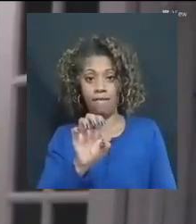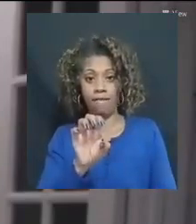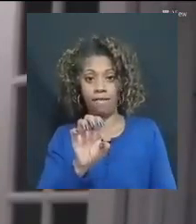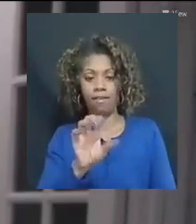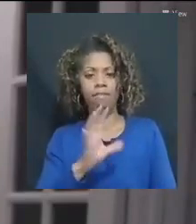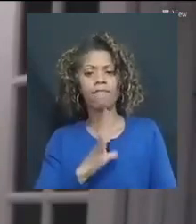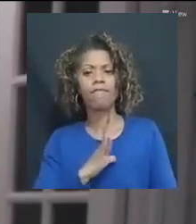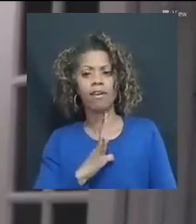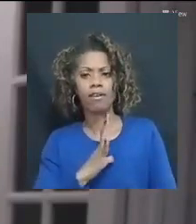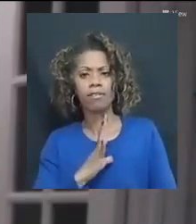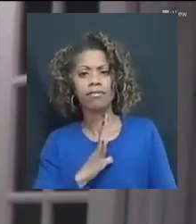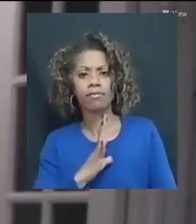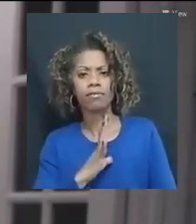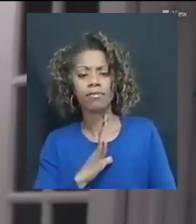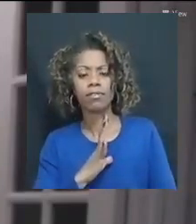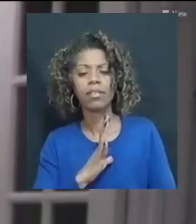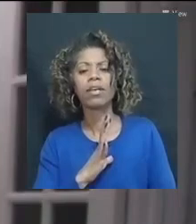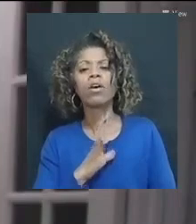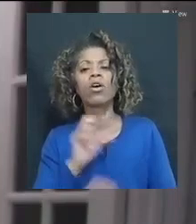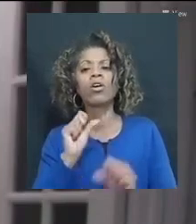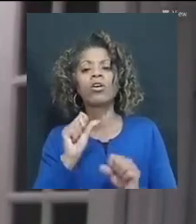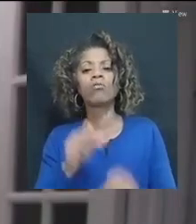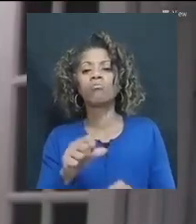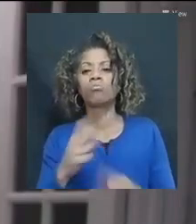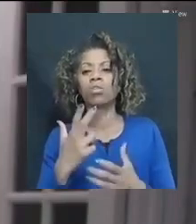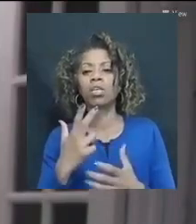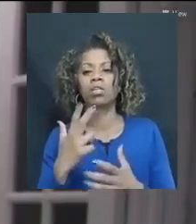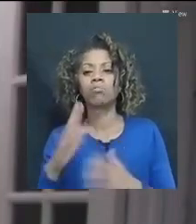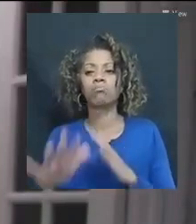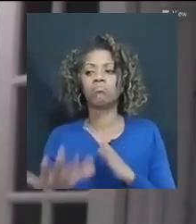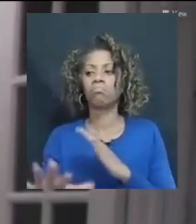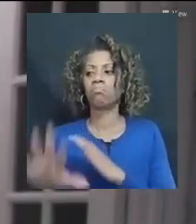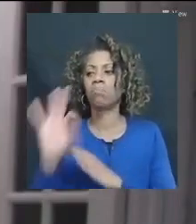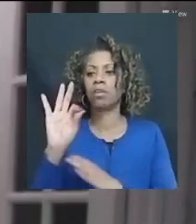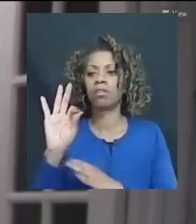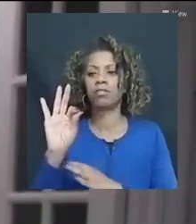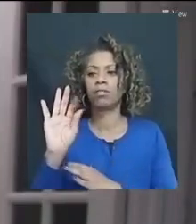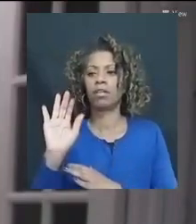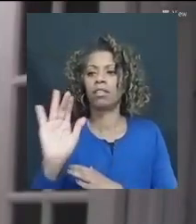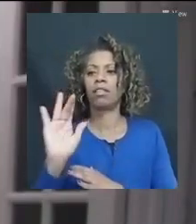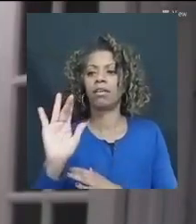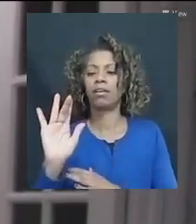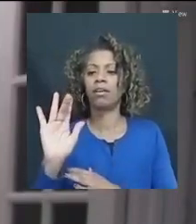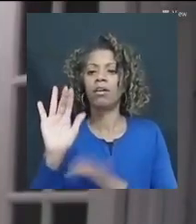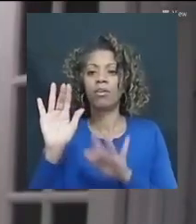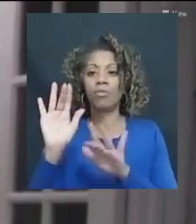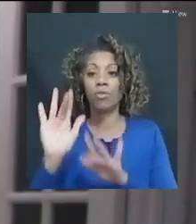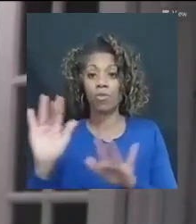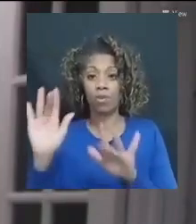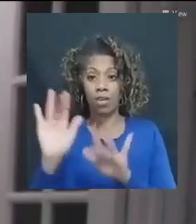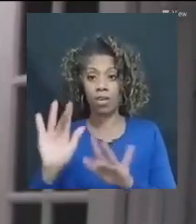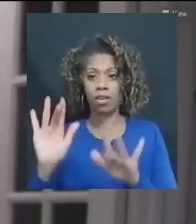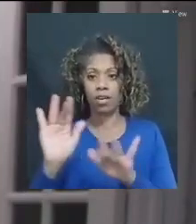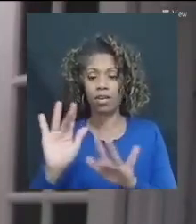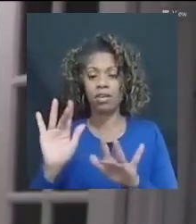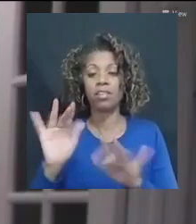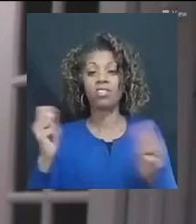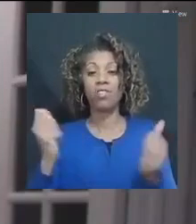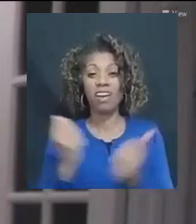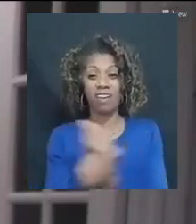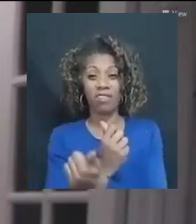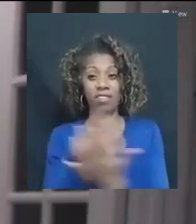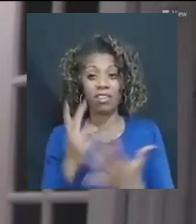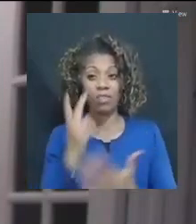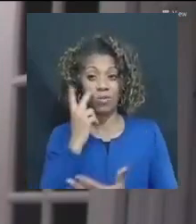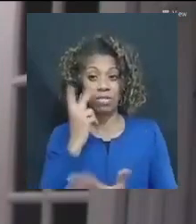video recordings available. Give us, 90 minutes, maybe 2 hours. Our goal is by the end of today, everything that's been up on the screen will be up online. So you can come